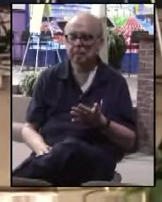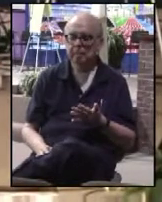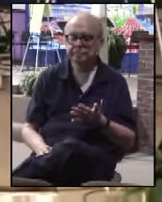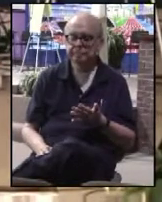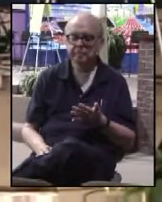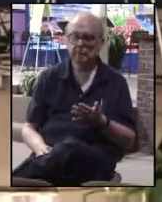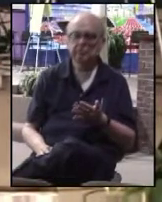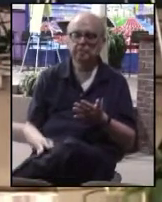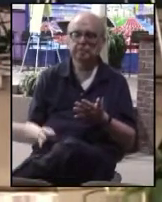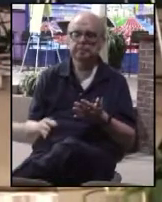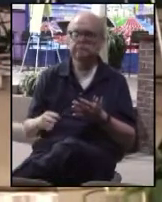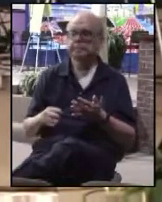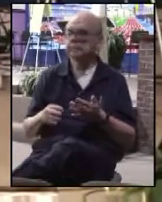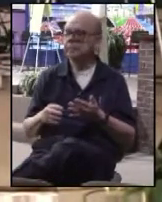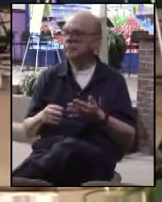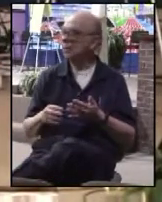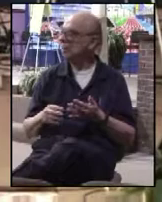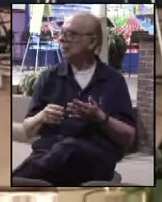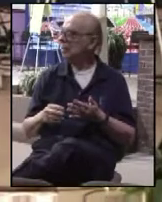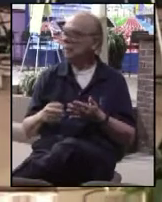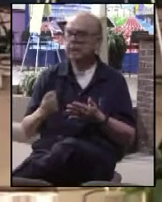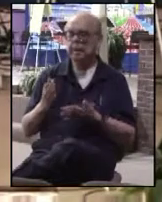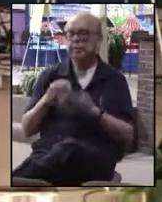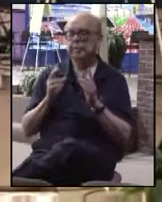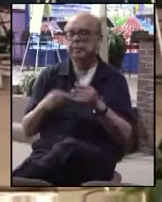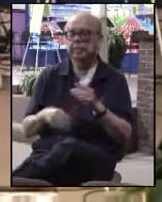hey Chuck someone just came in the house